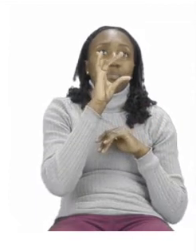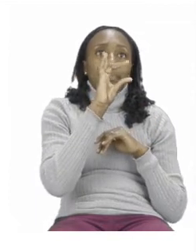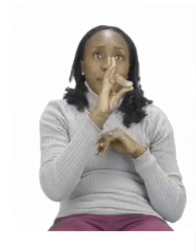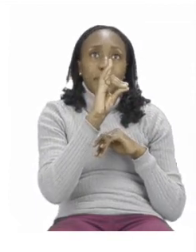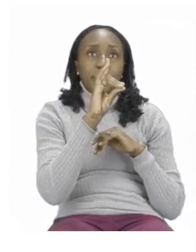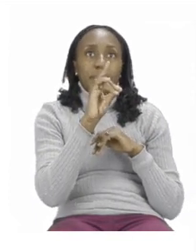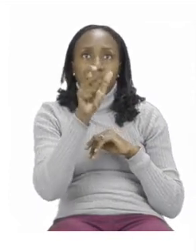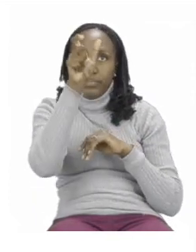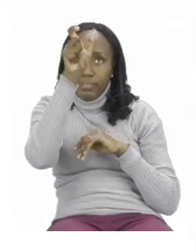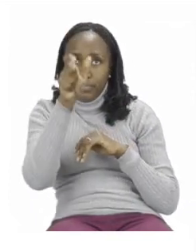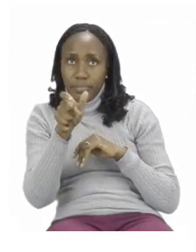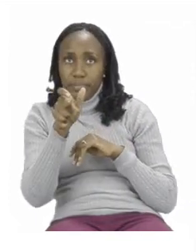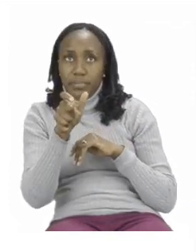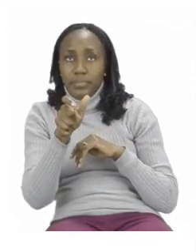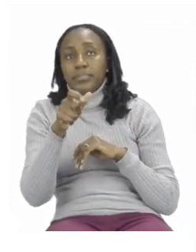dog,